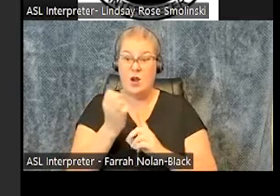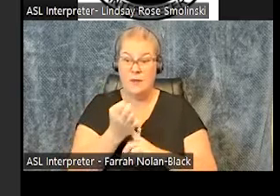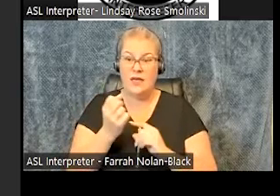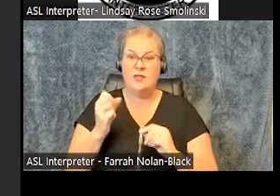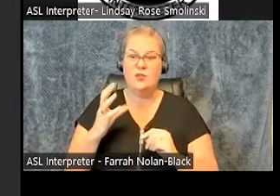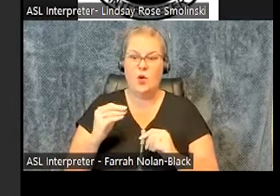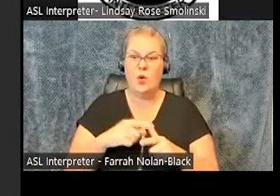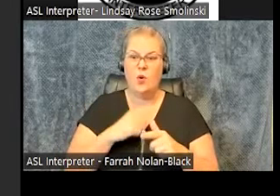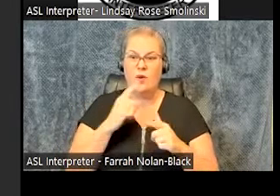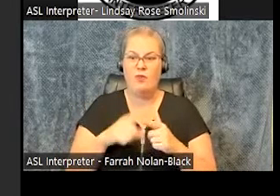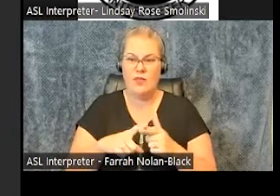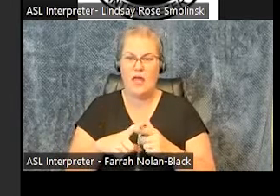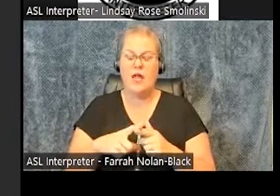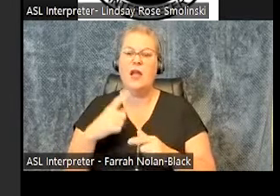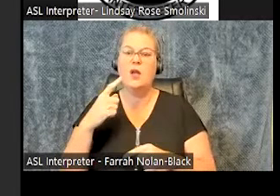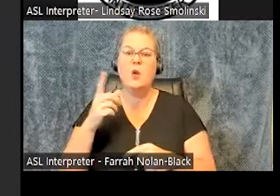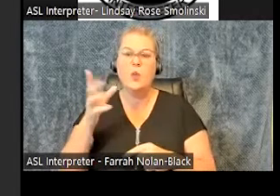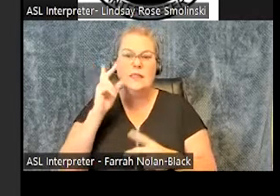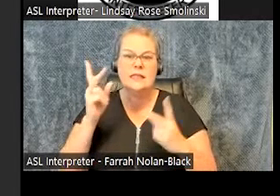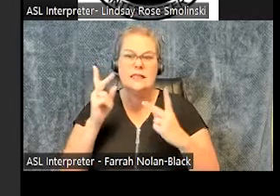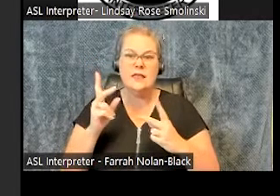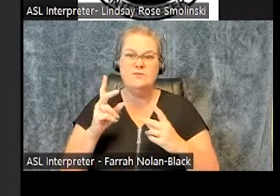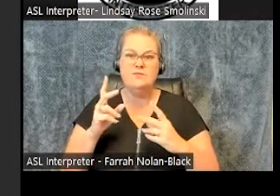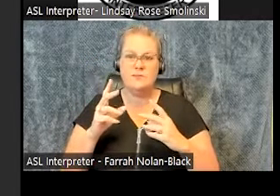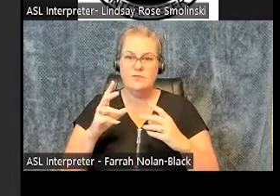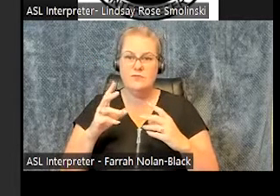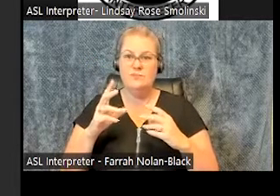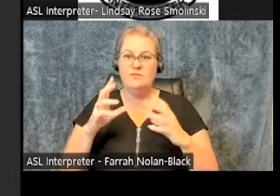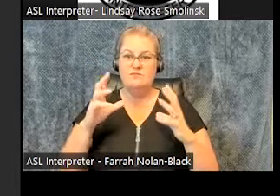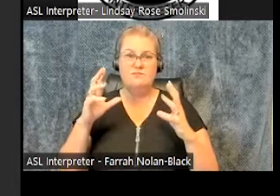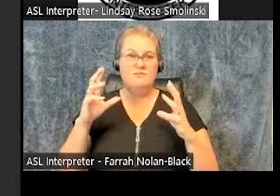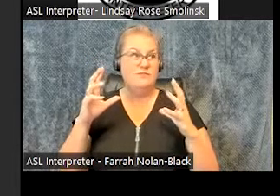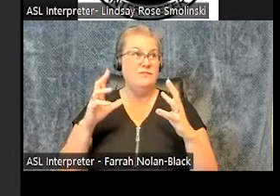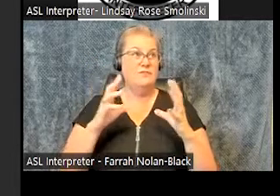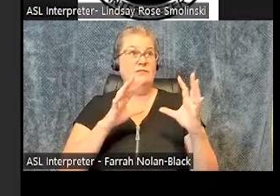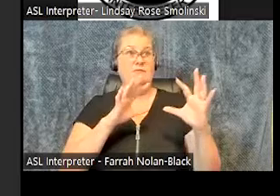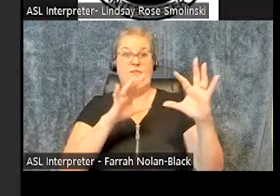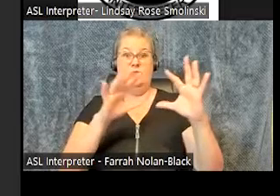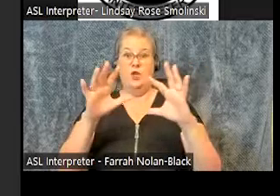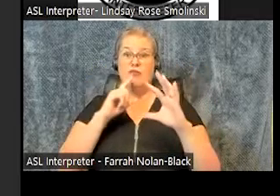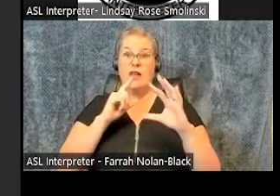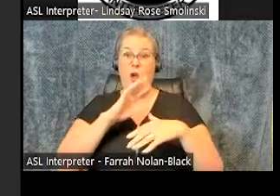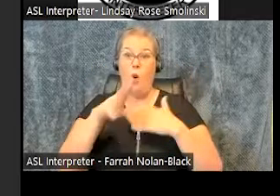see deconstructed urban wood all along the paneling.